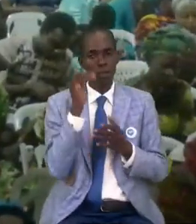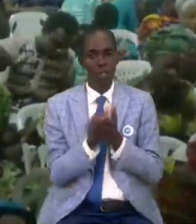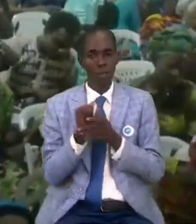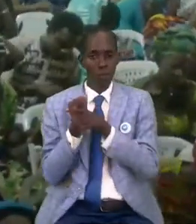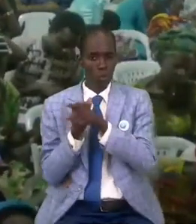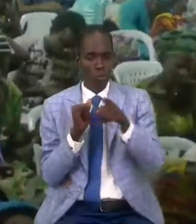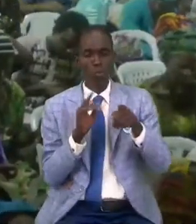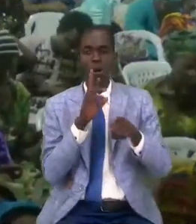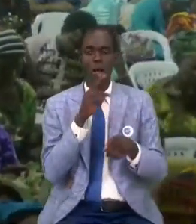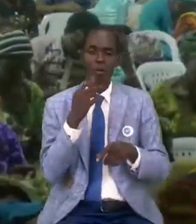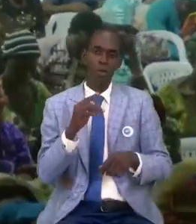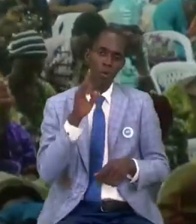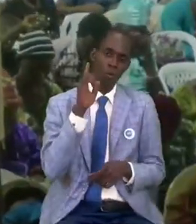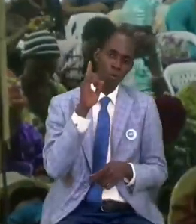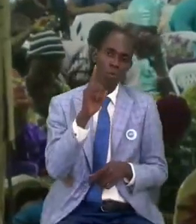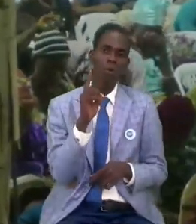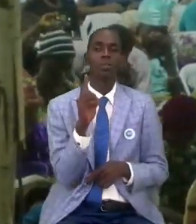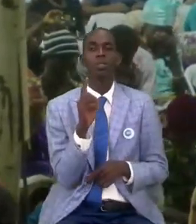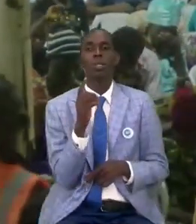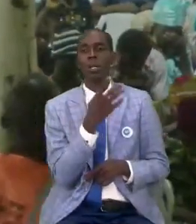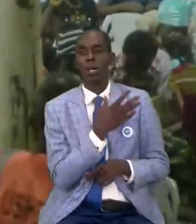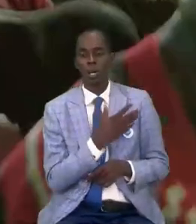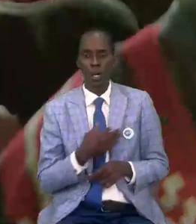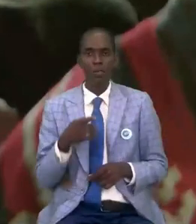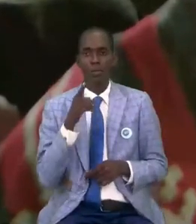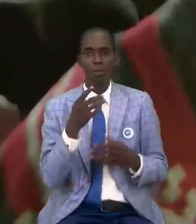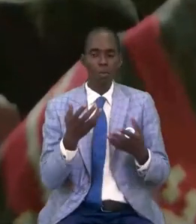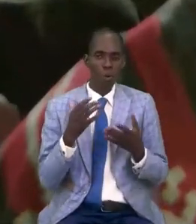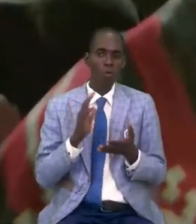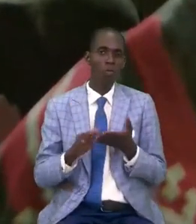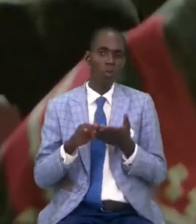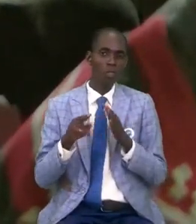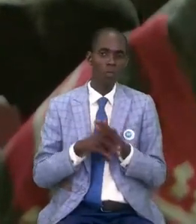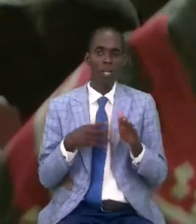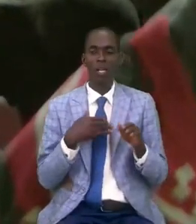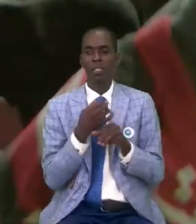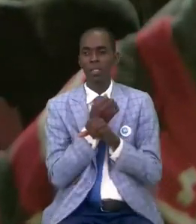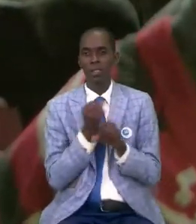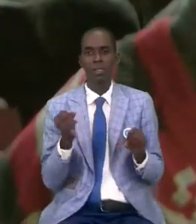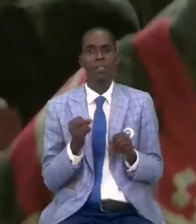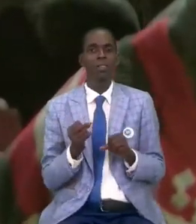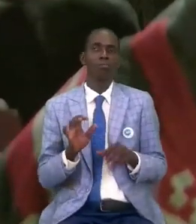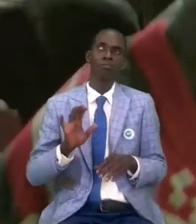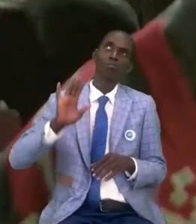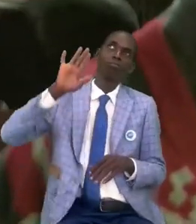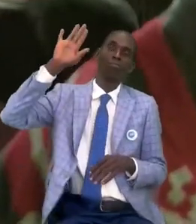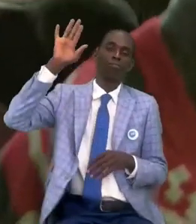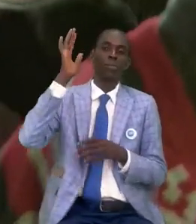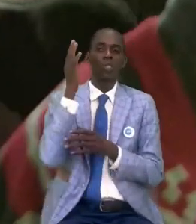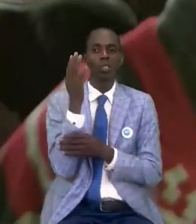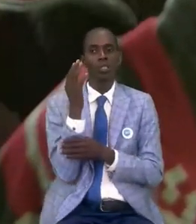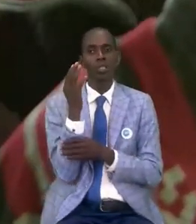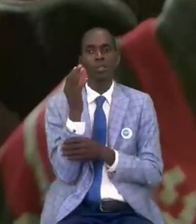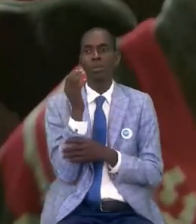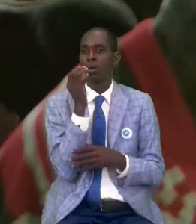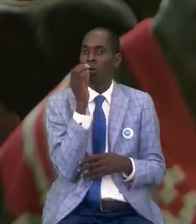and salvation. Where are you? Raise up the hand, raise up the hand. Woe is going to be canceled. Judgment is going to be canceled.